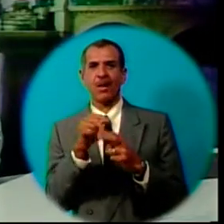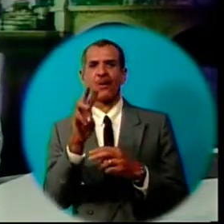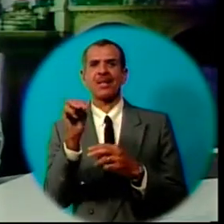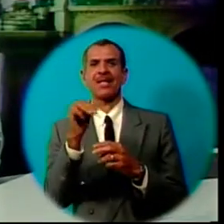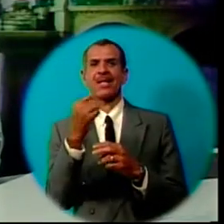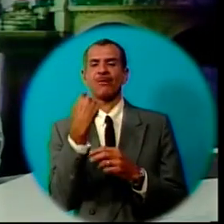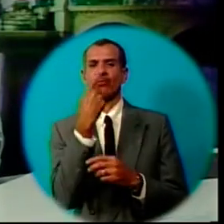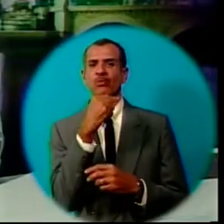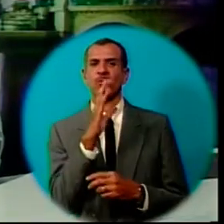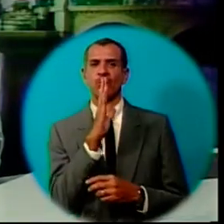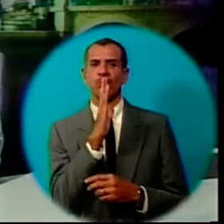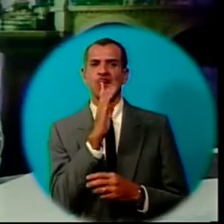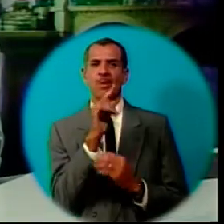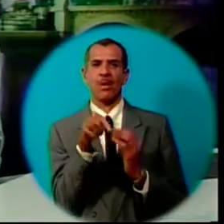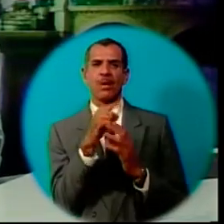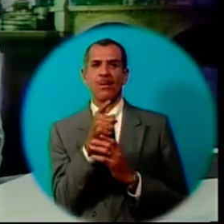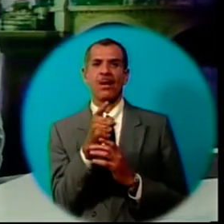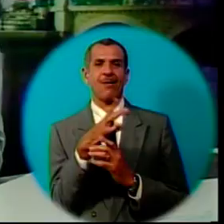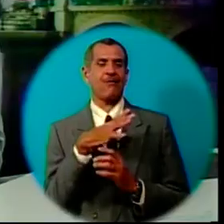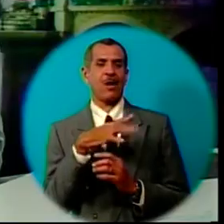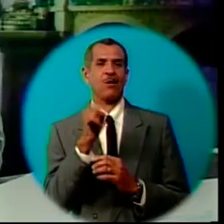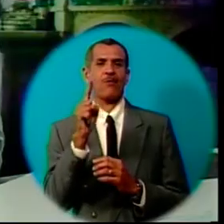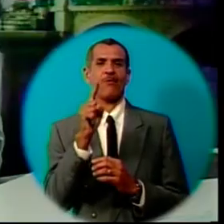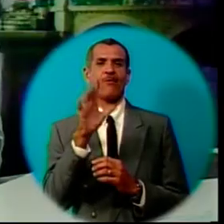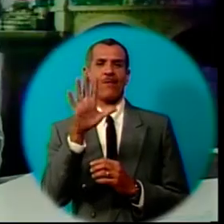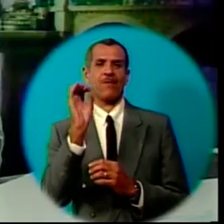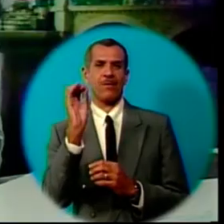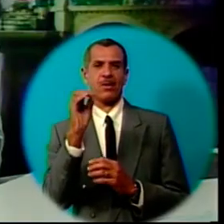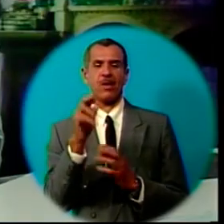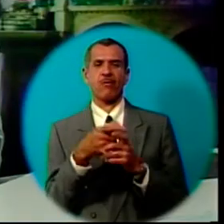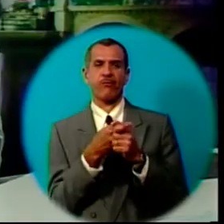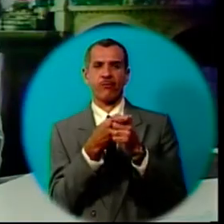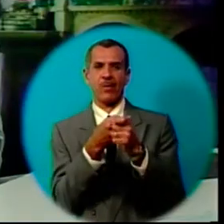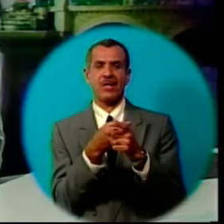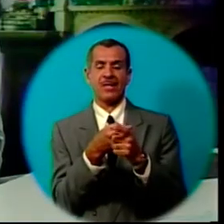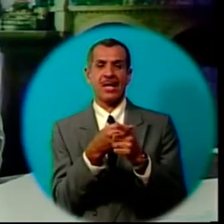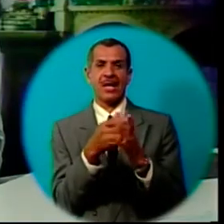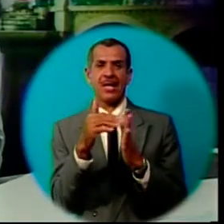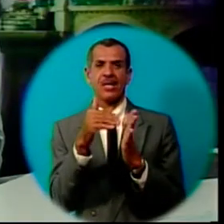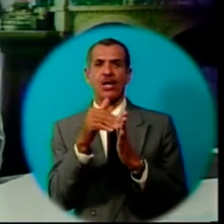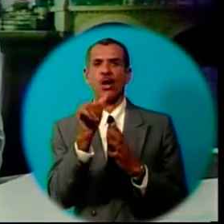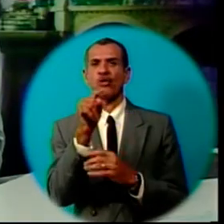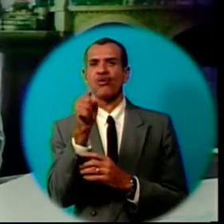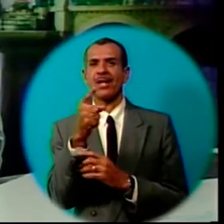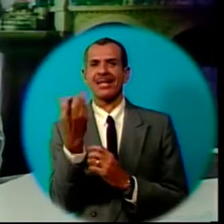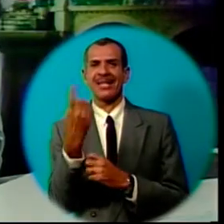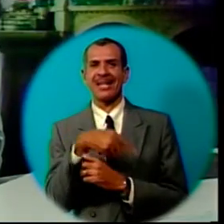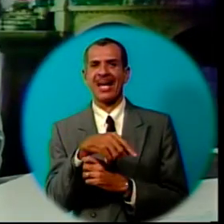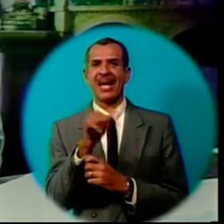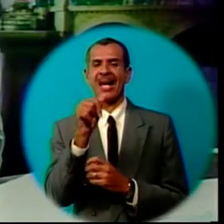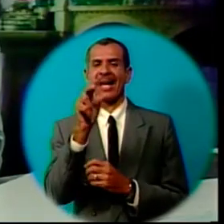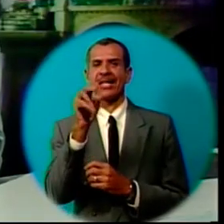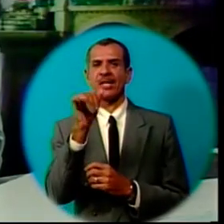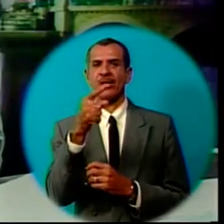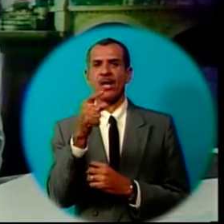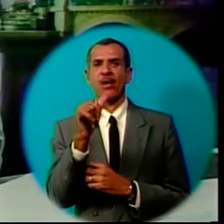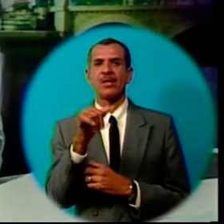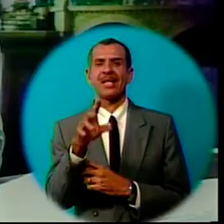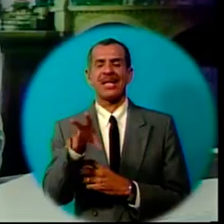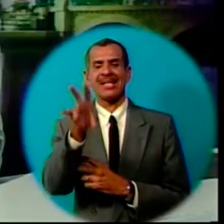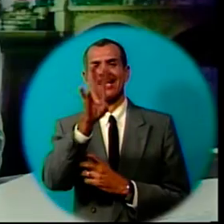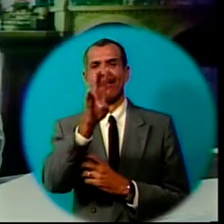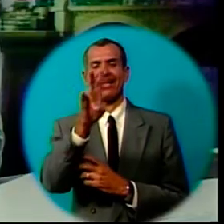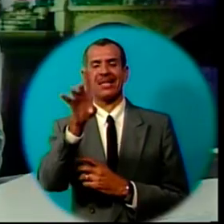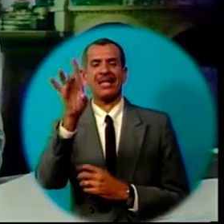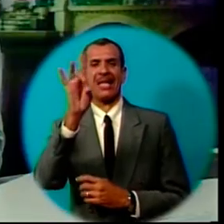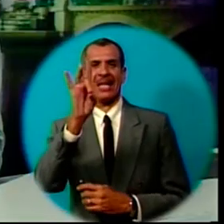lips after he posted a fine half-century against the touring Australians today in Antigua. Dorrich scored 78, inclusive of 6